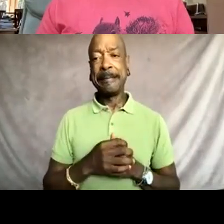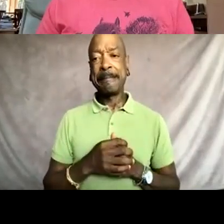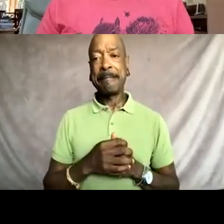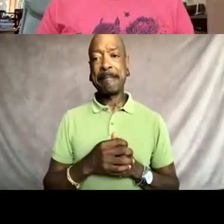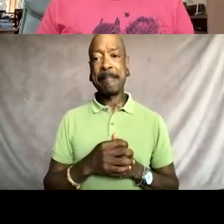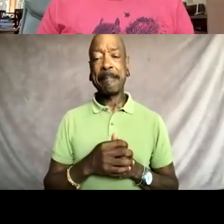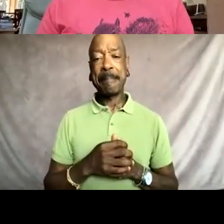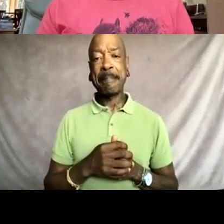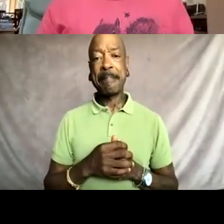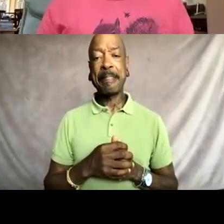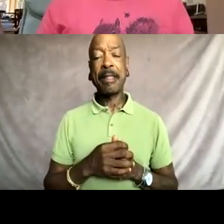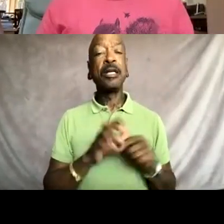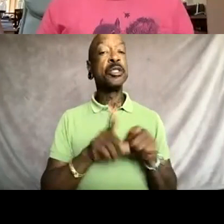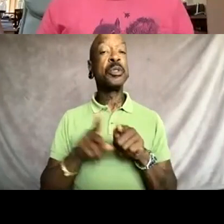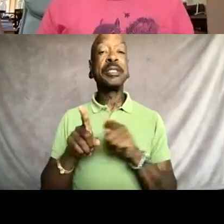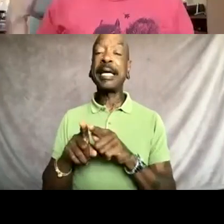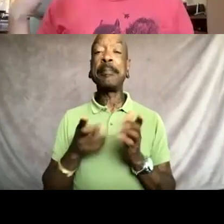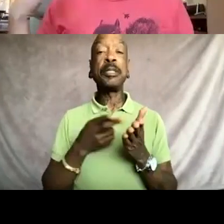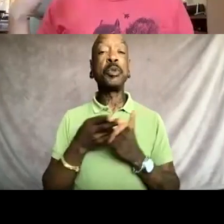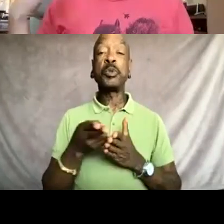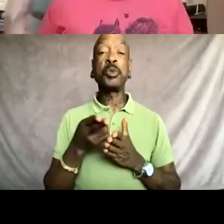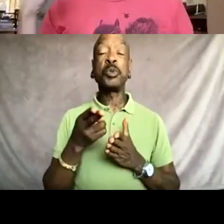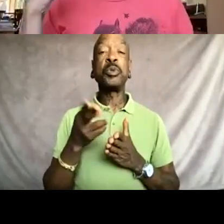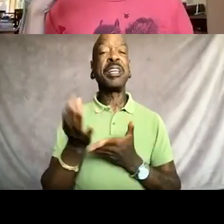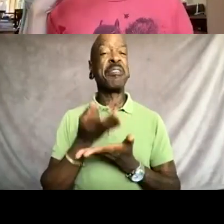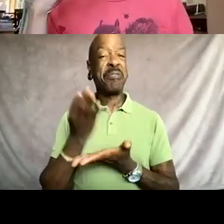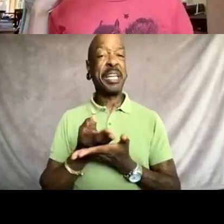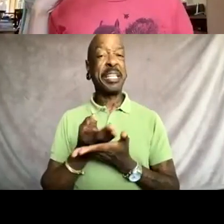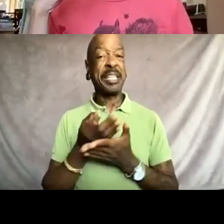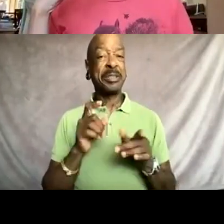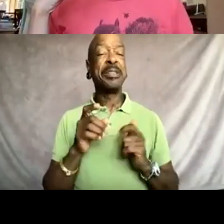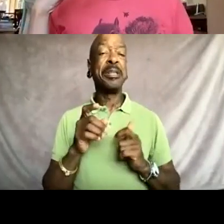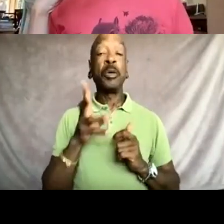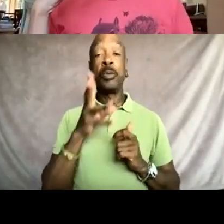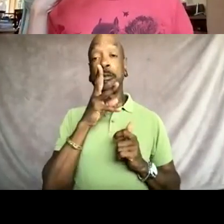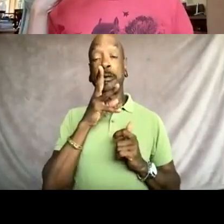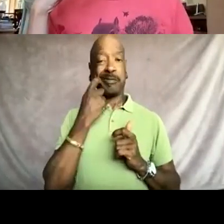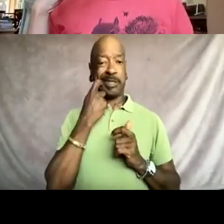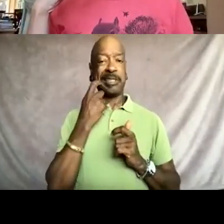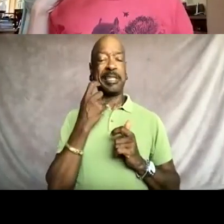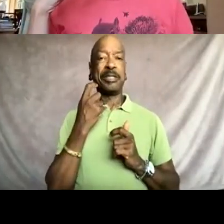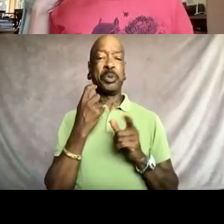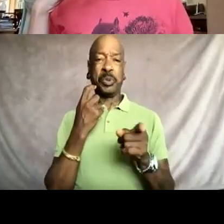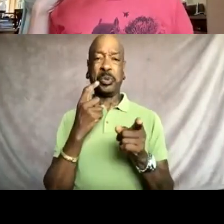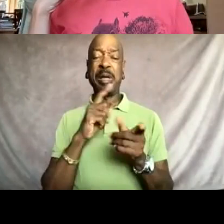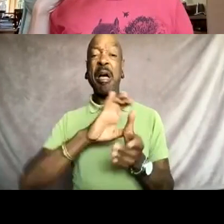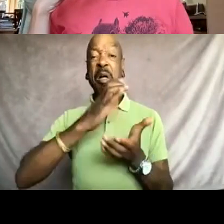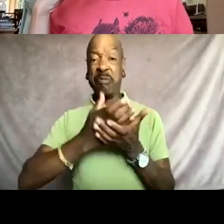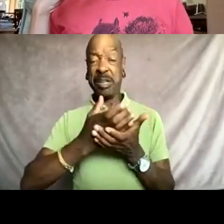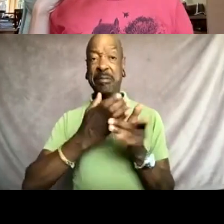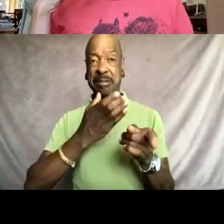yeah, the same is true even in finance. Like we were talking recently to a fund that's wanting to really